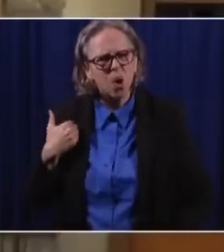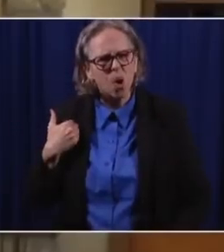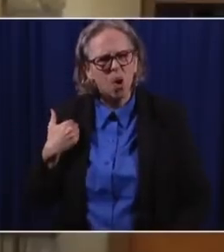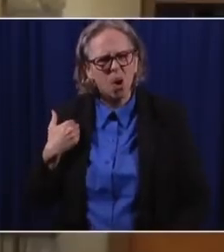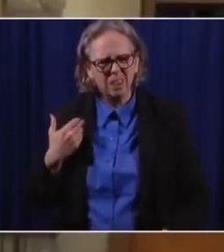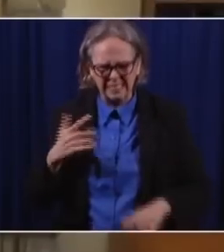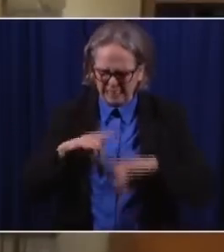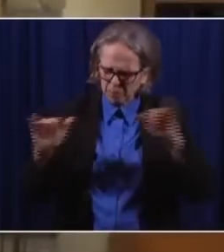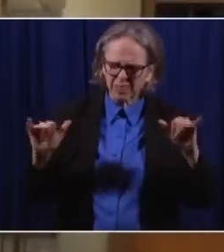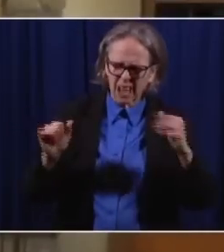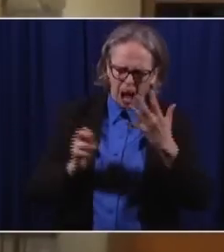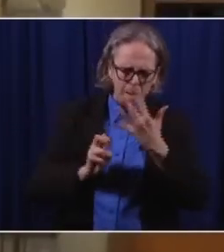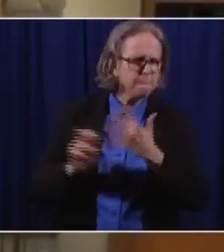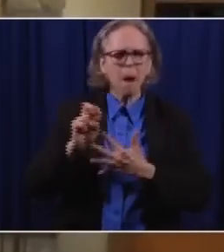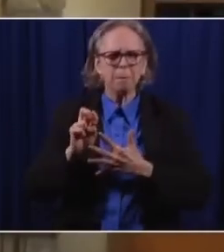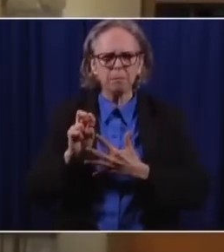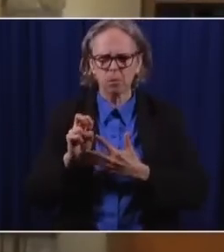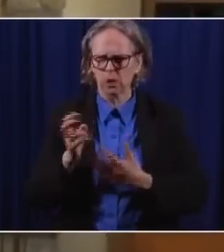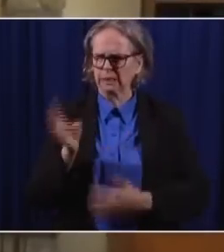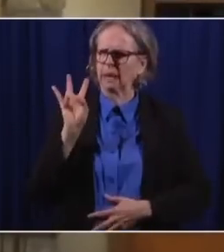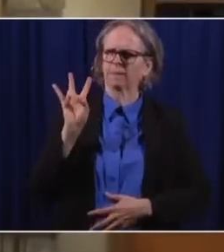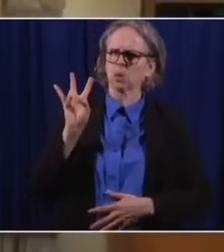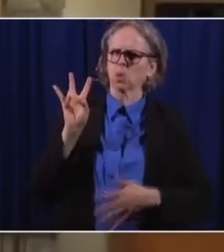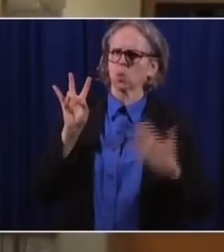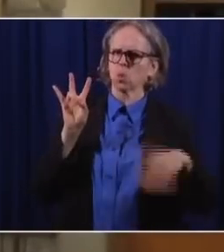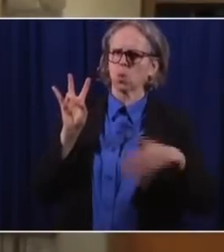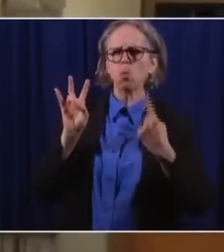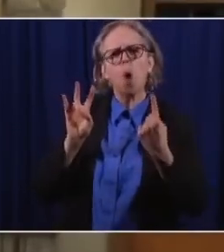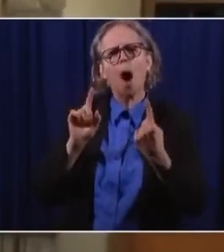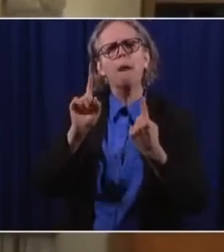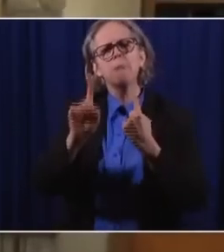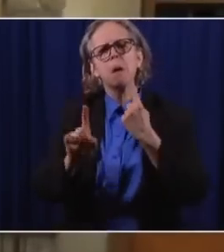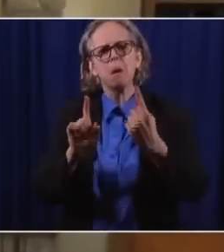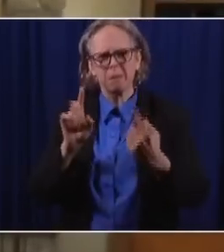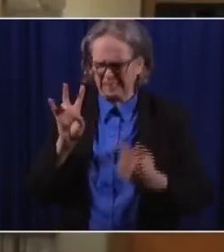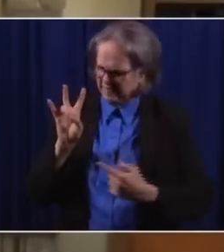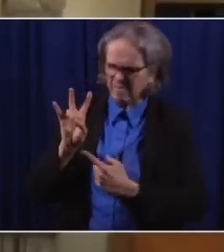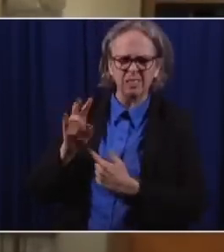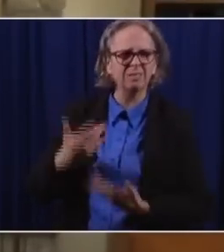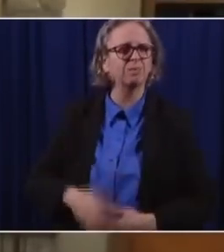parts of the state that previously had been relatively untouched by the virus.